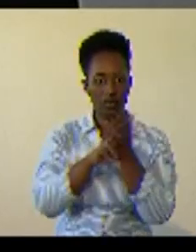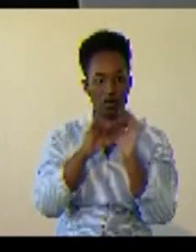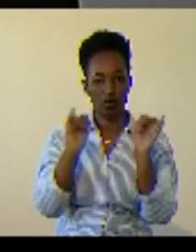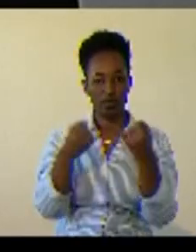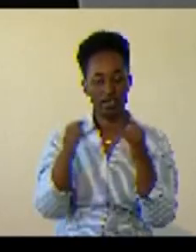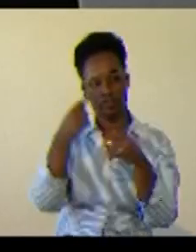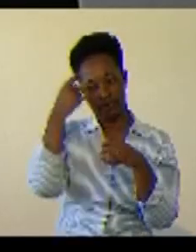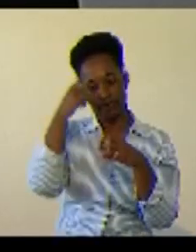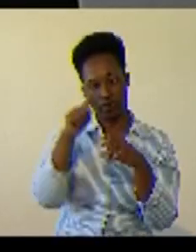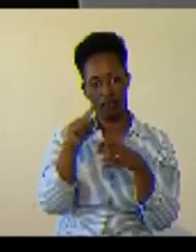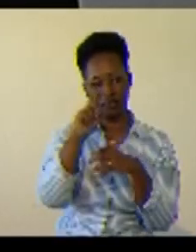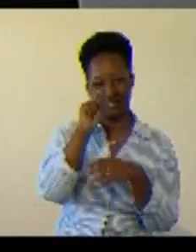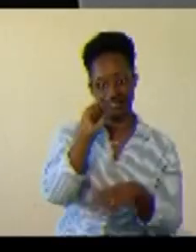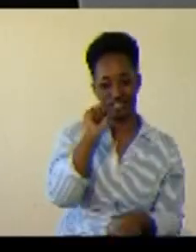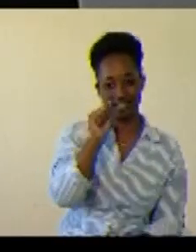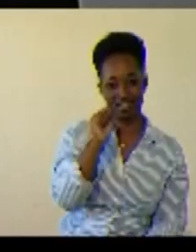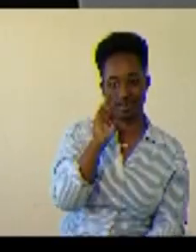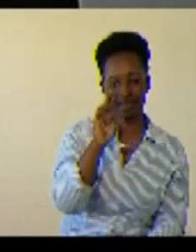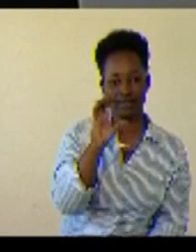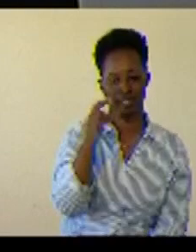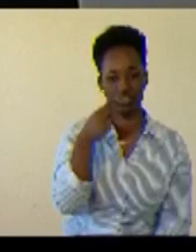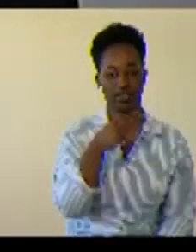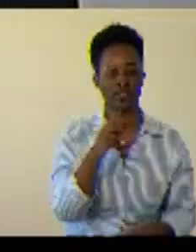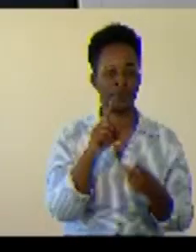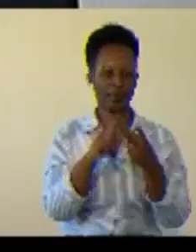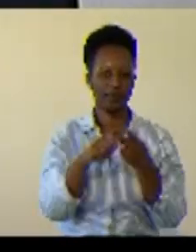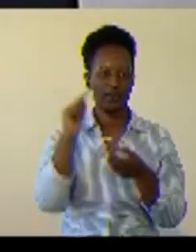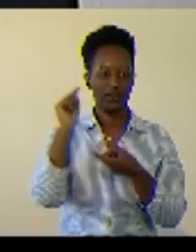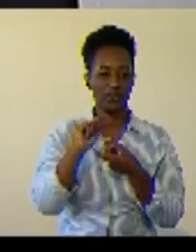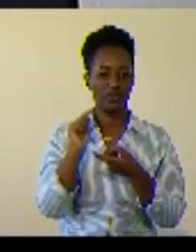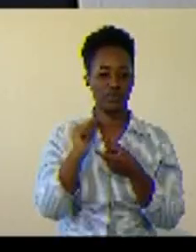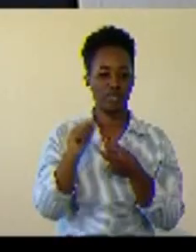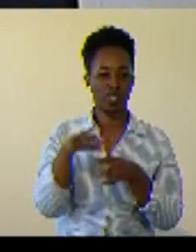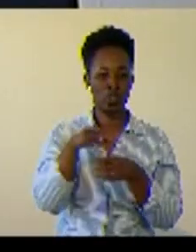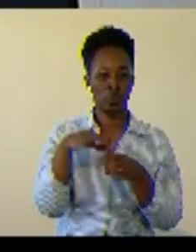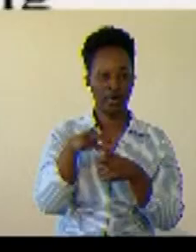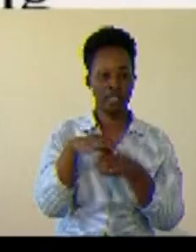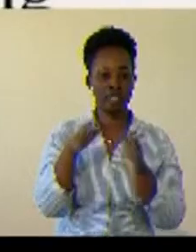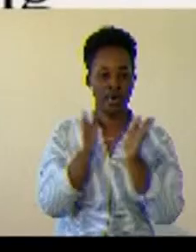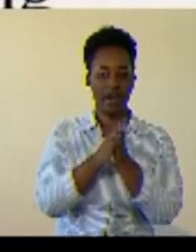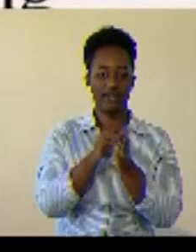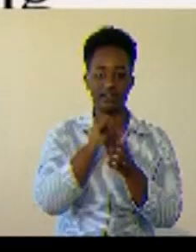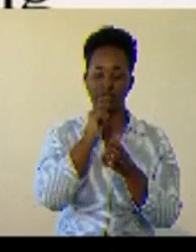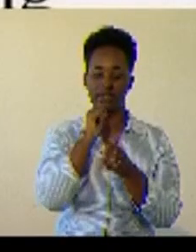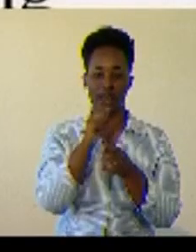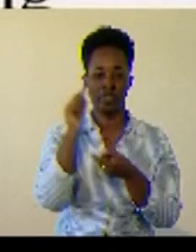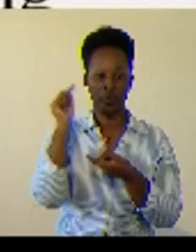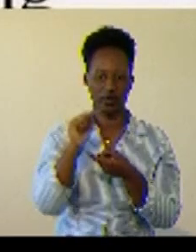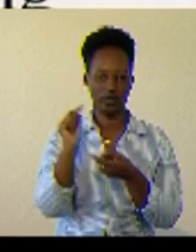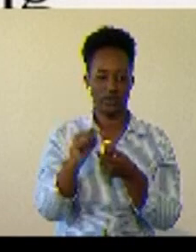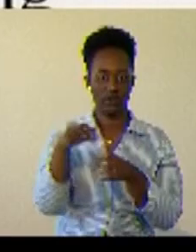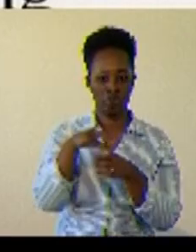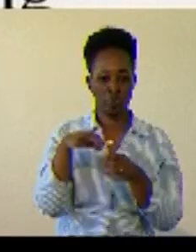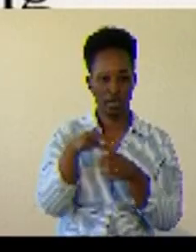testing reducing sugars, non-reducing sugars, and we list the suitable apparatuses. What are the